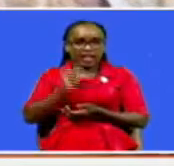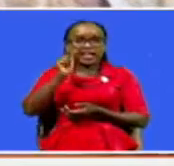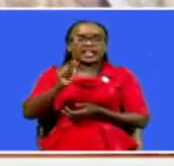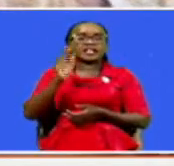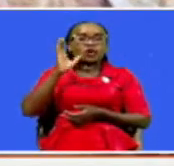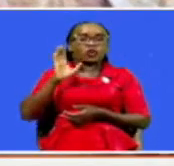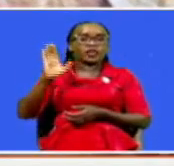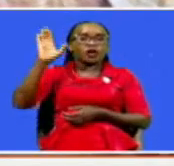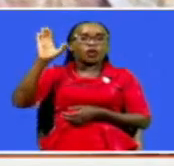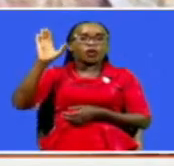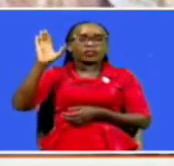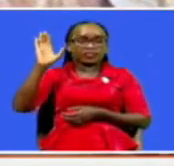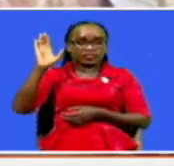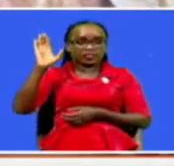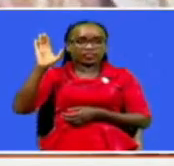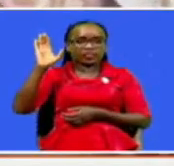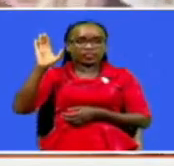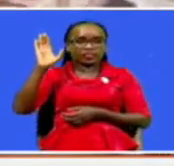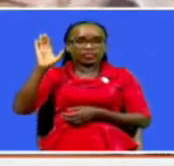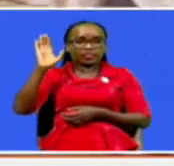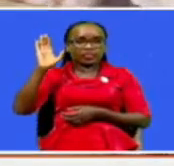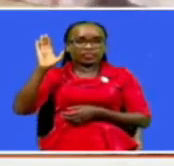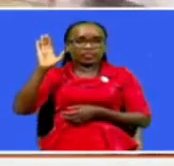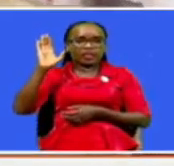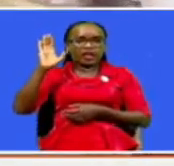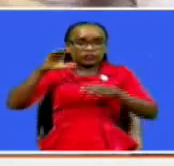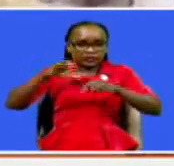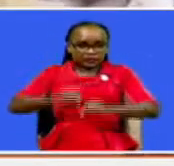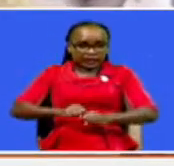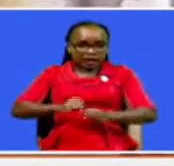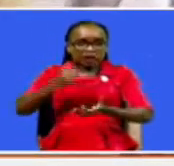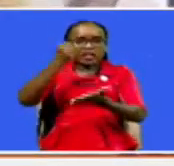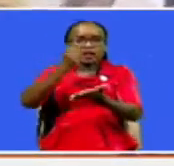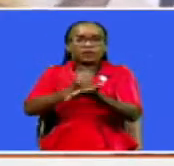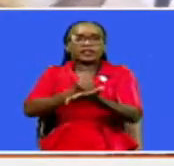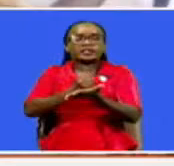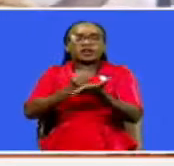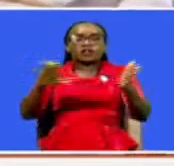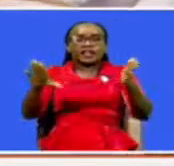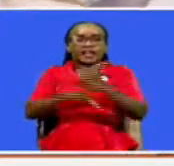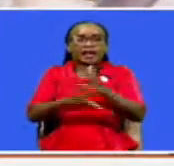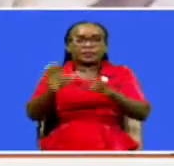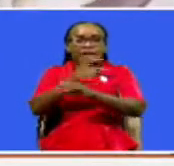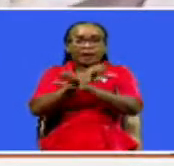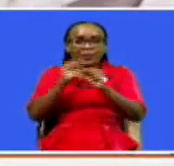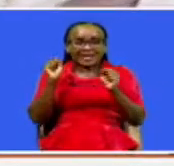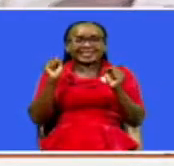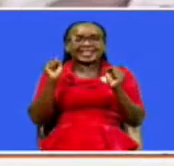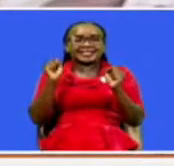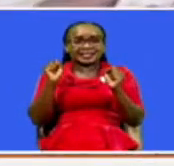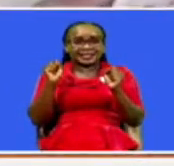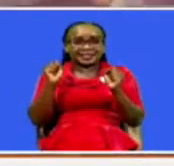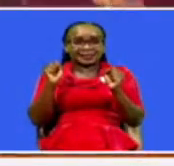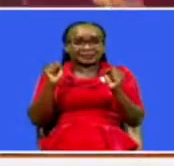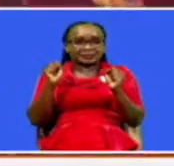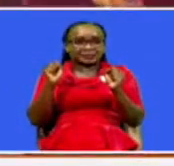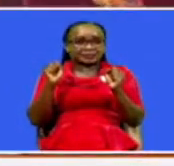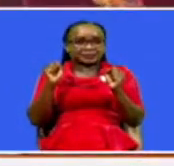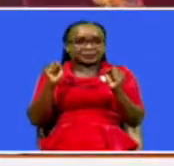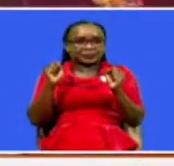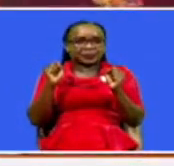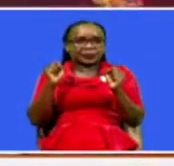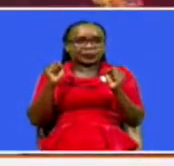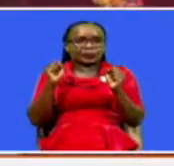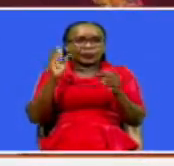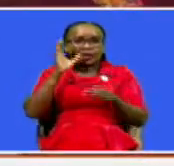oath of allegiance to the office of the deputy president. The